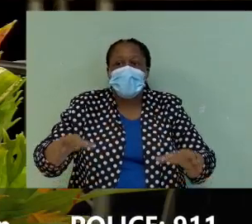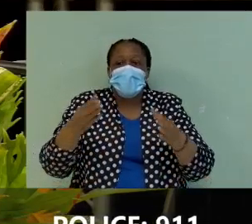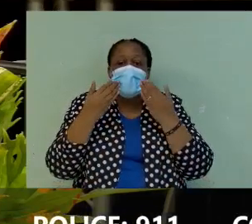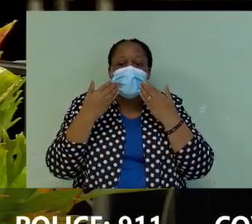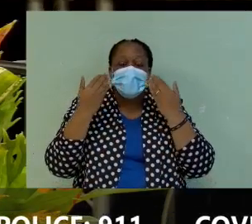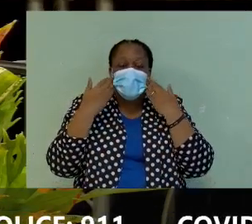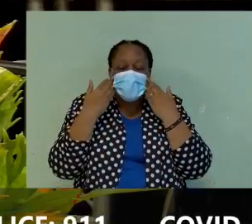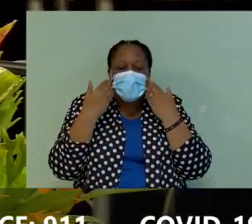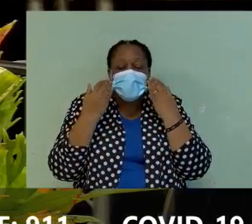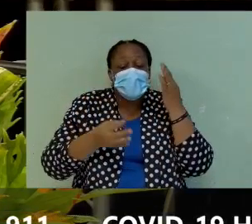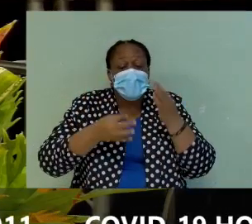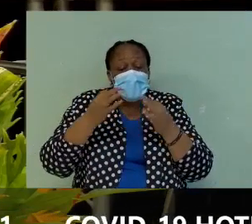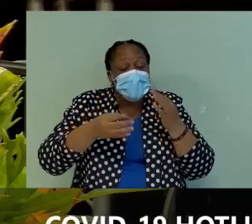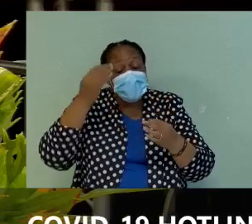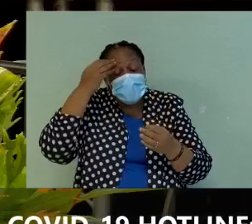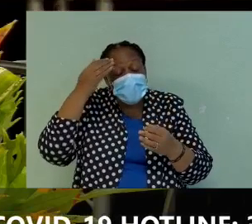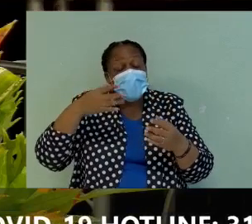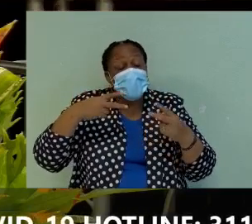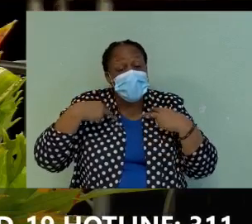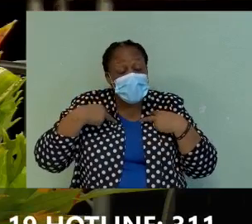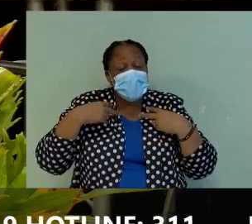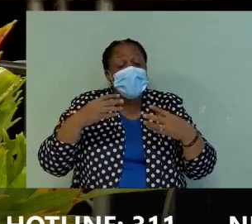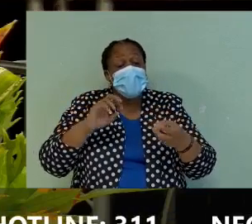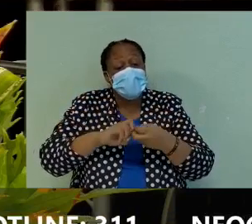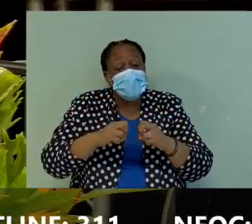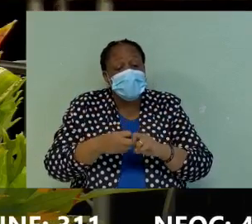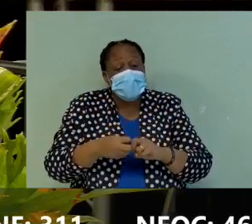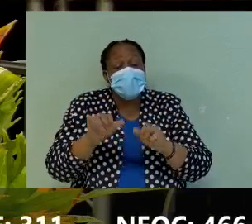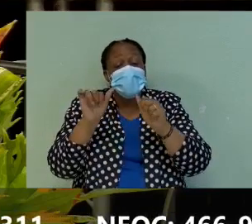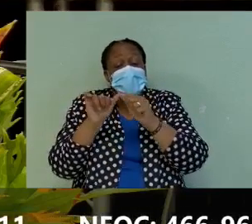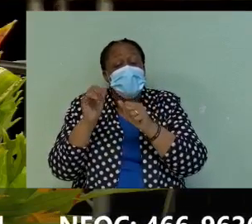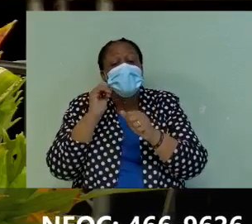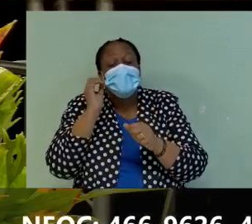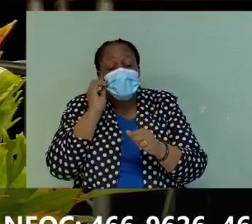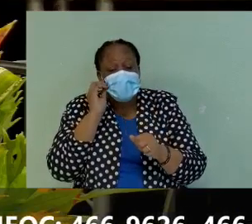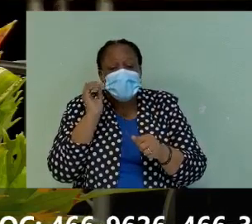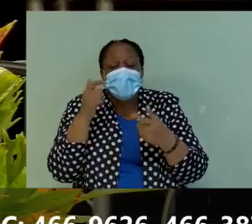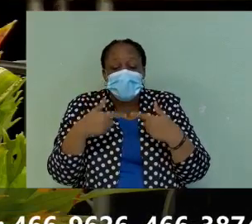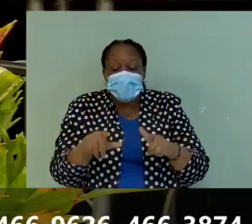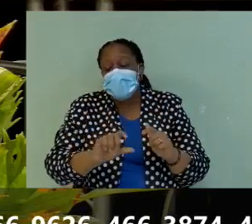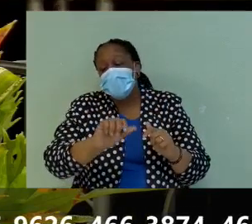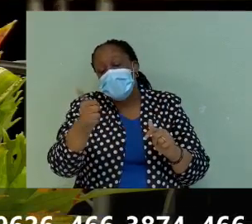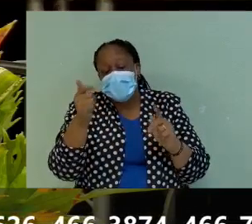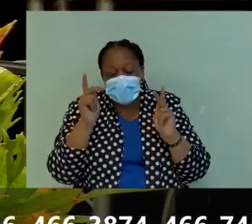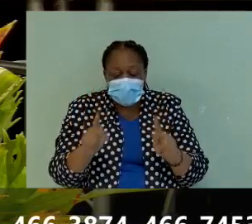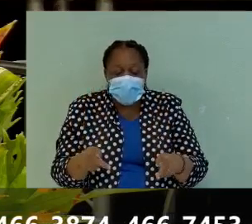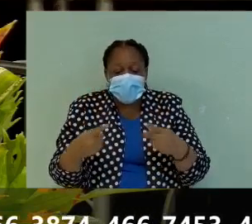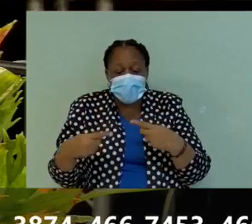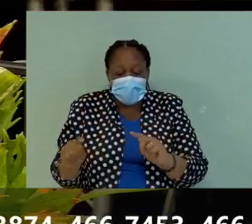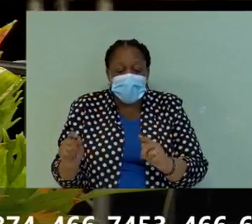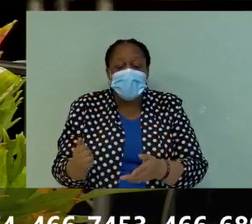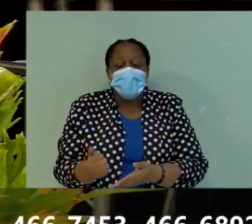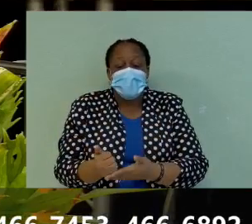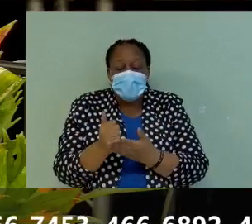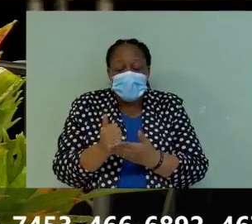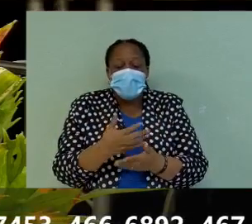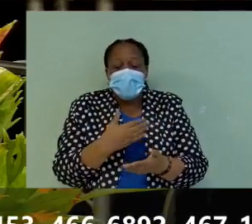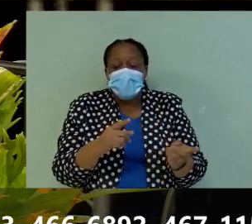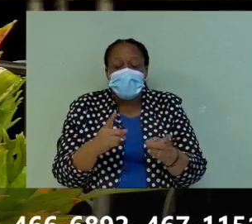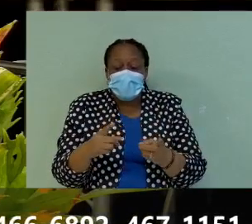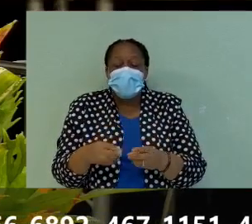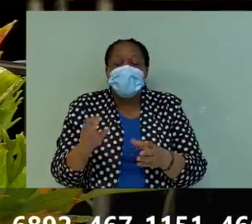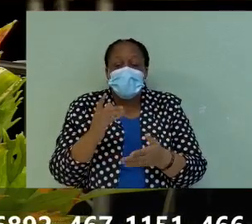that you are in one of those categories, then you need to make sure that you stay home, you stay out of the general public. We are asking persons to